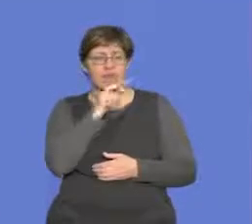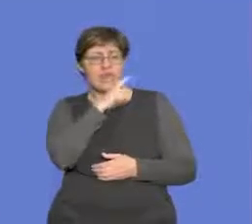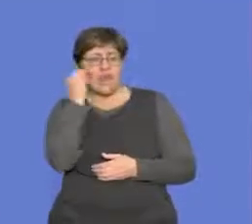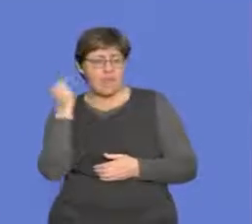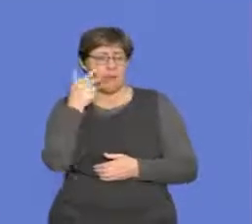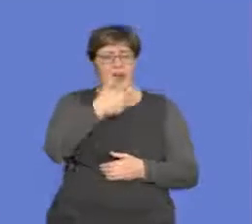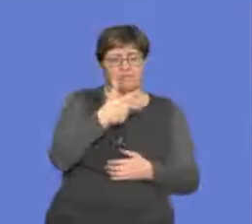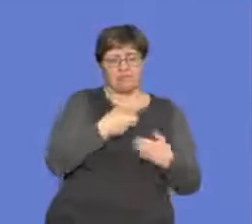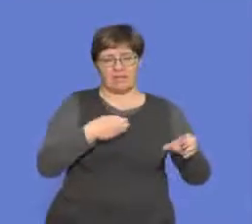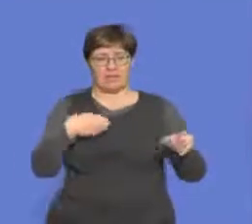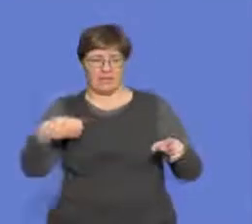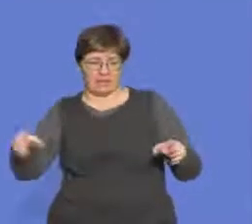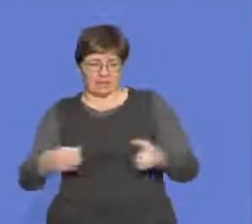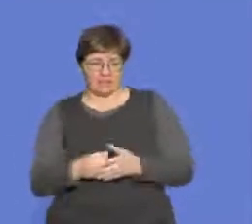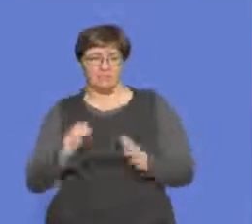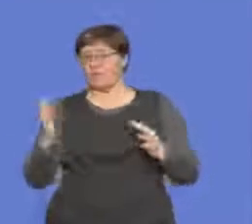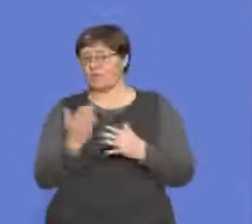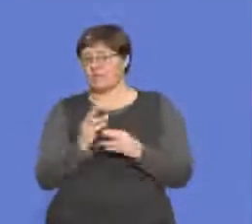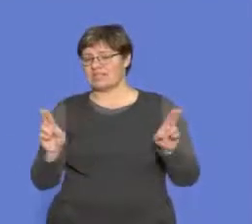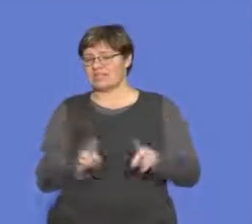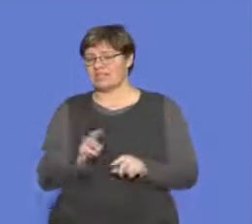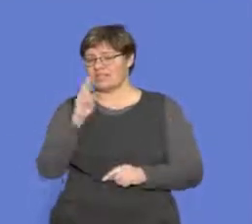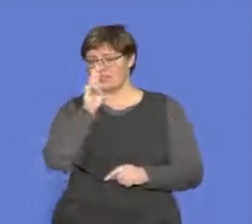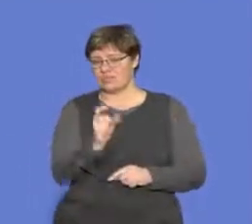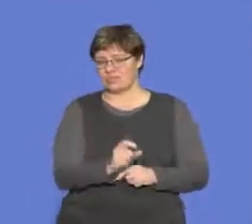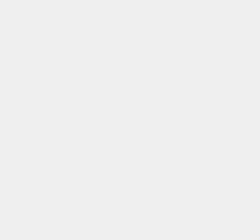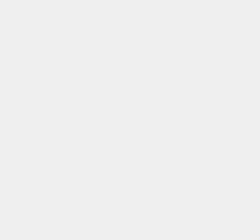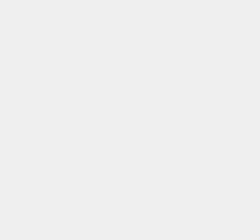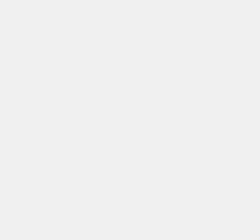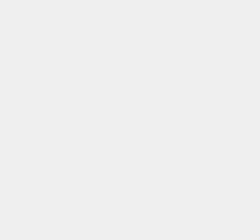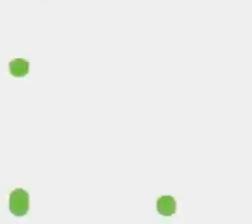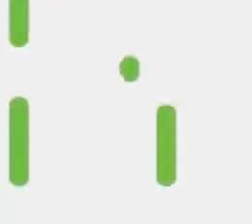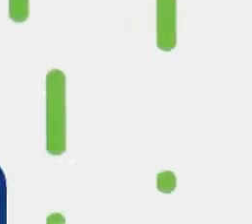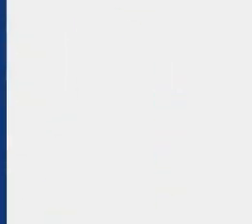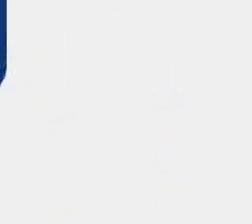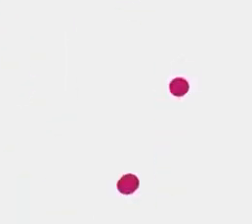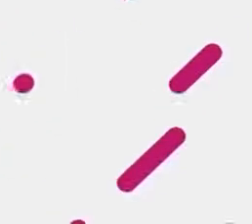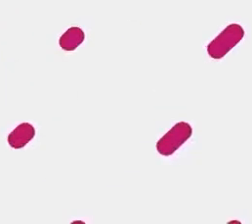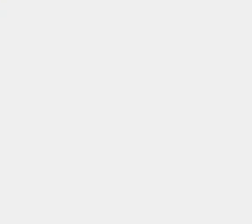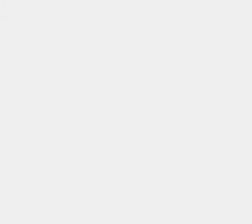classifying organisms. Short break, and I'll see you in a bit.